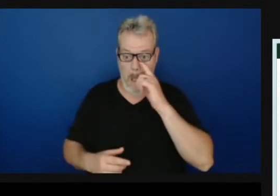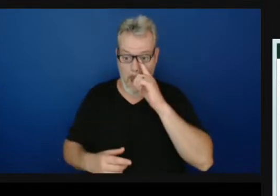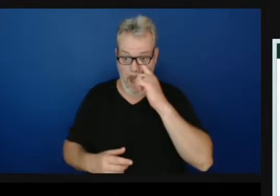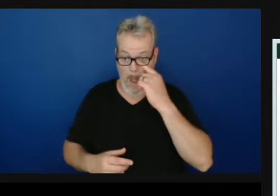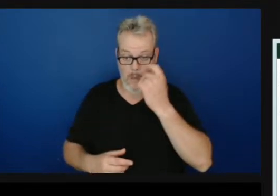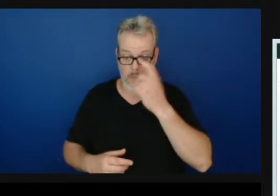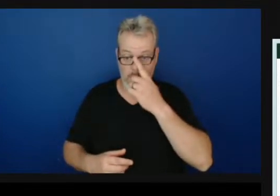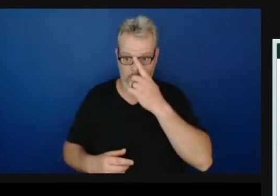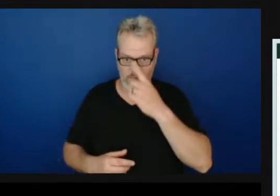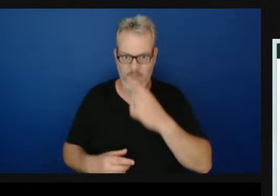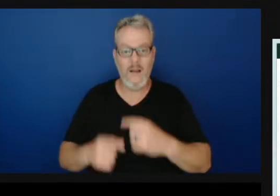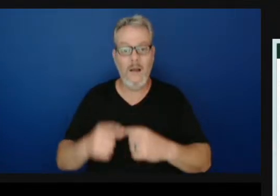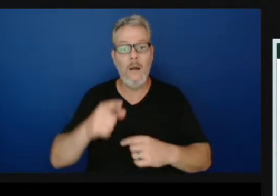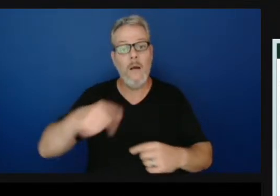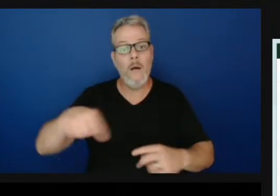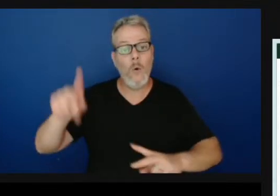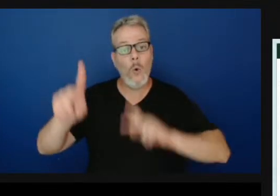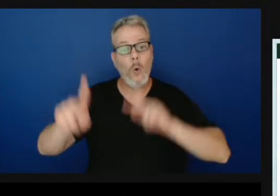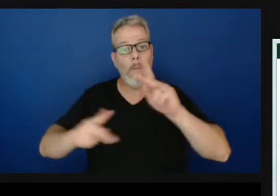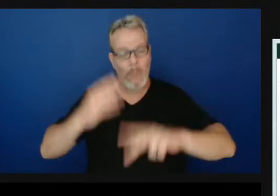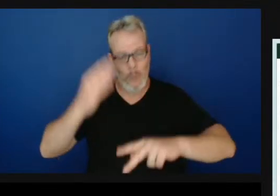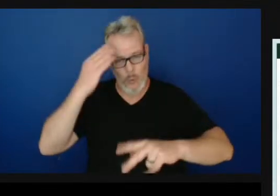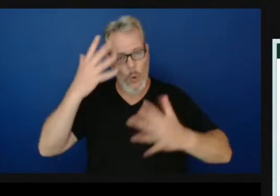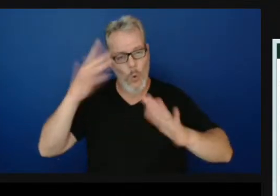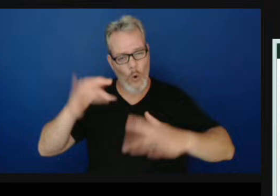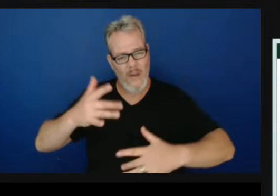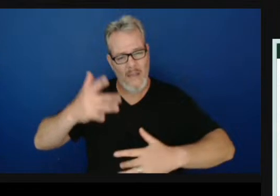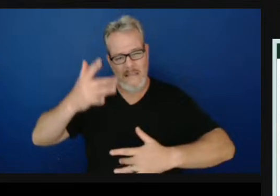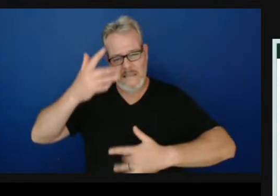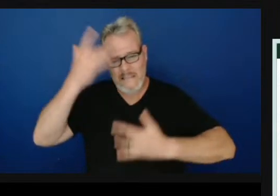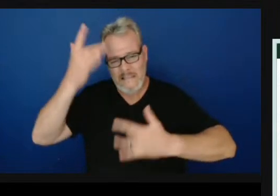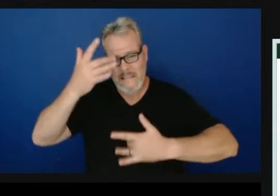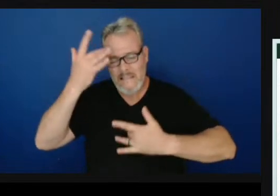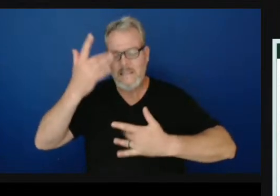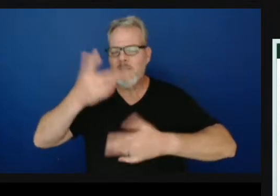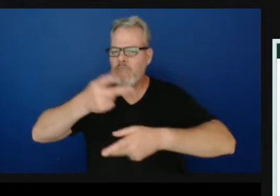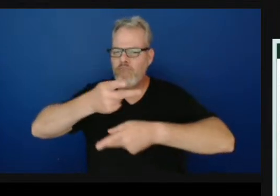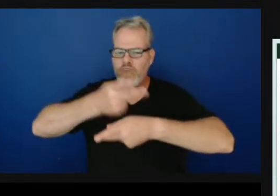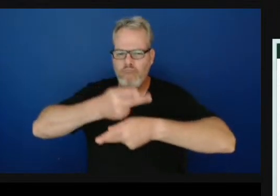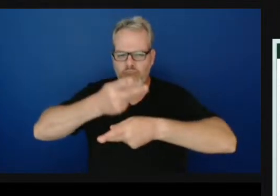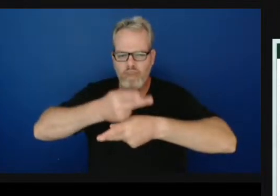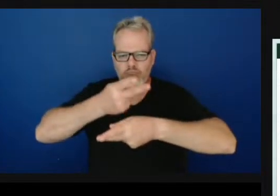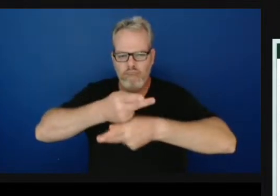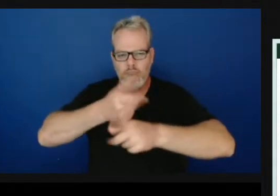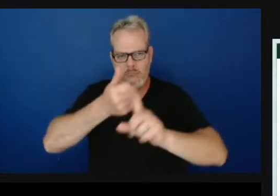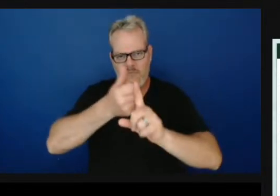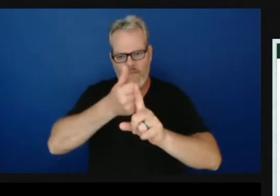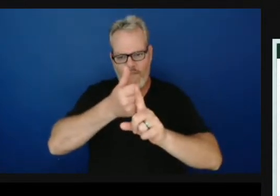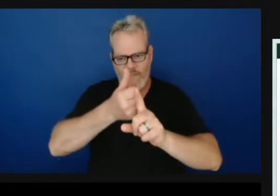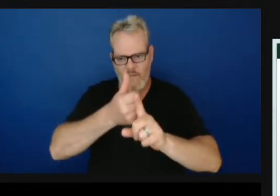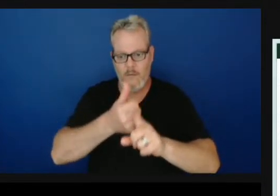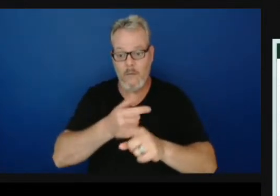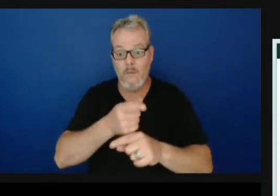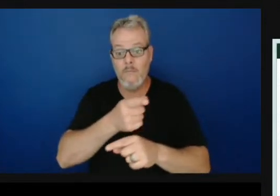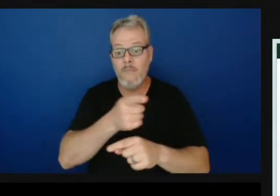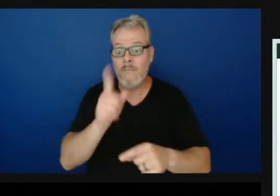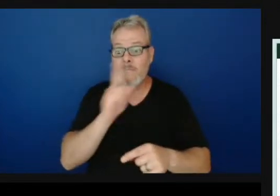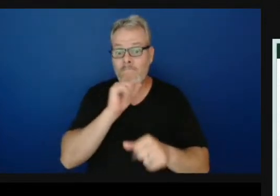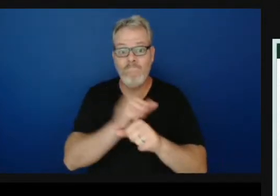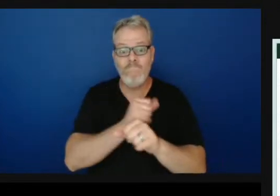those of you who are affected likely know who you are already, and just take your usual precautions. So this is really the